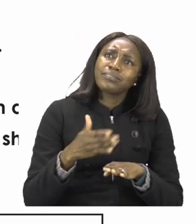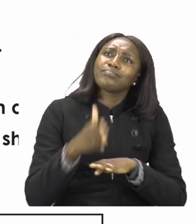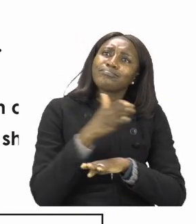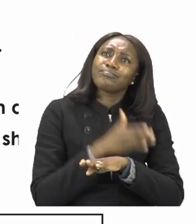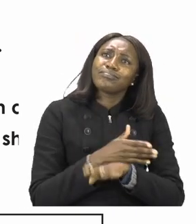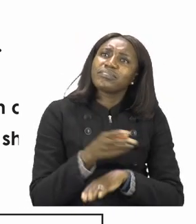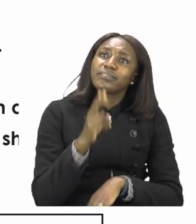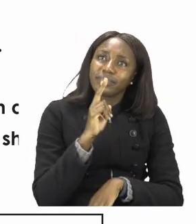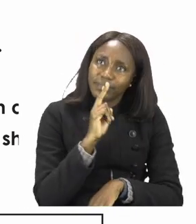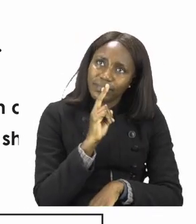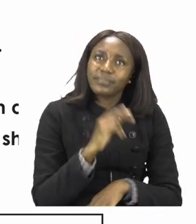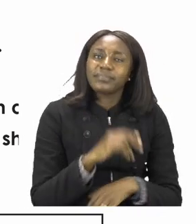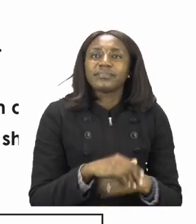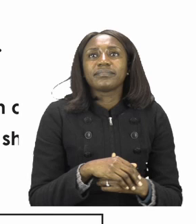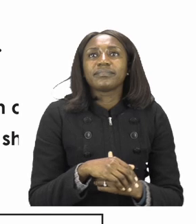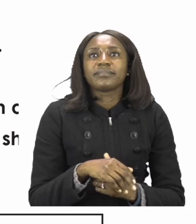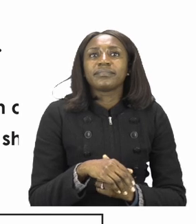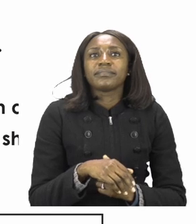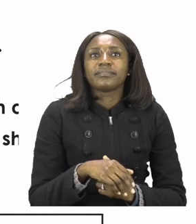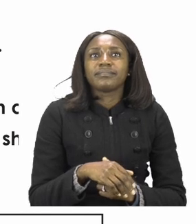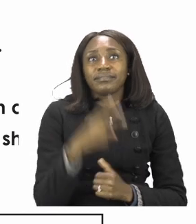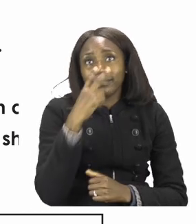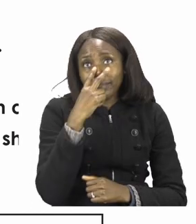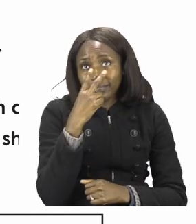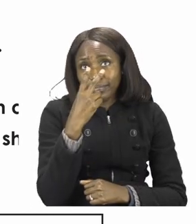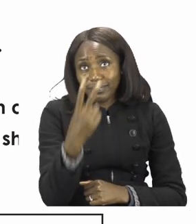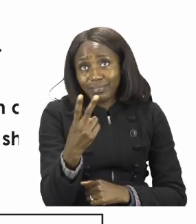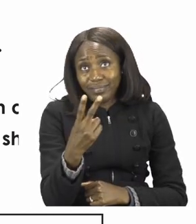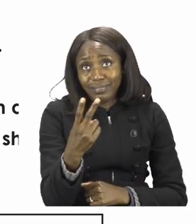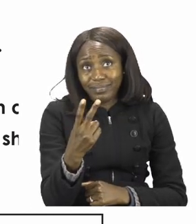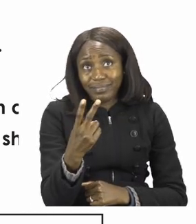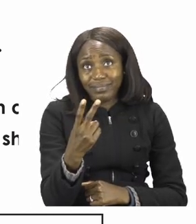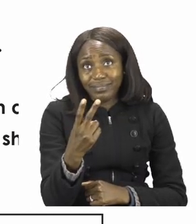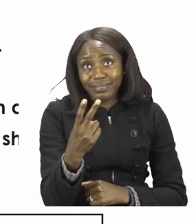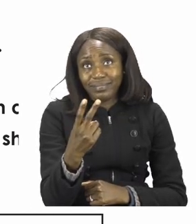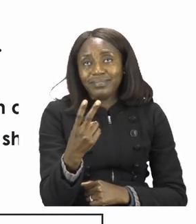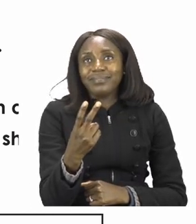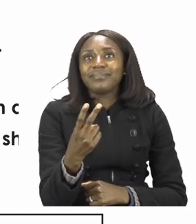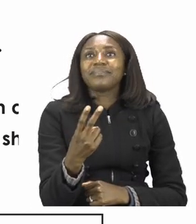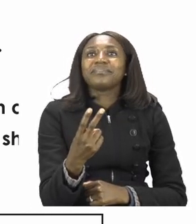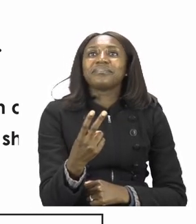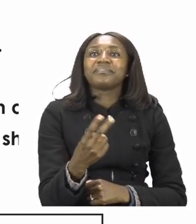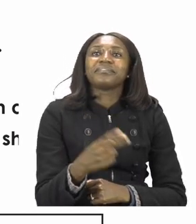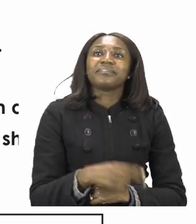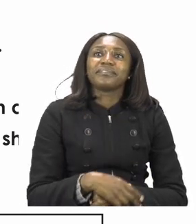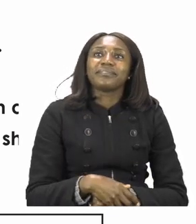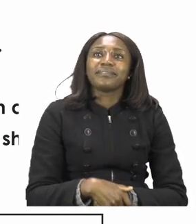that's okay. I will see you when you are done after the advert break.